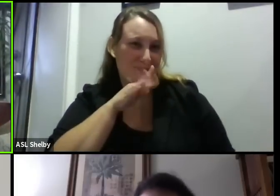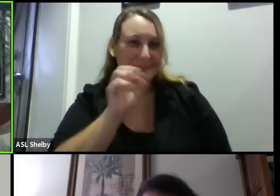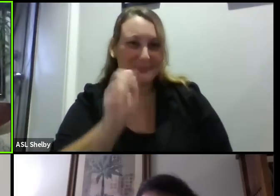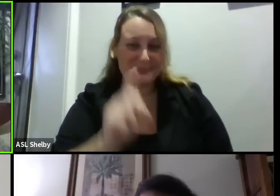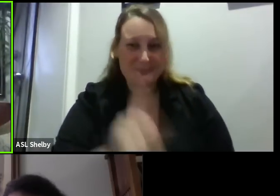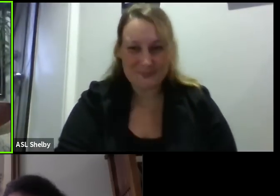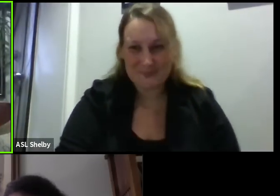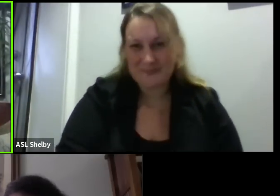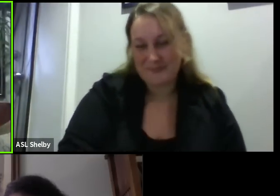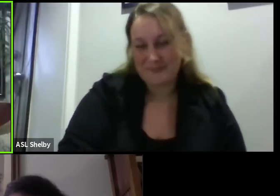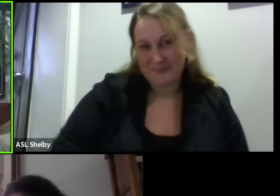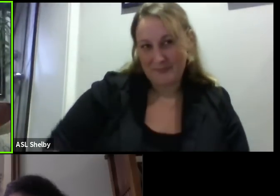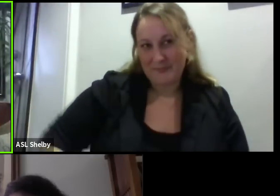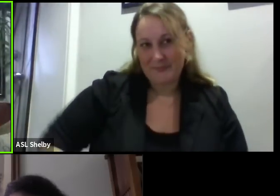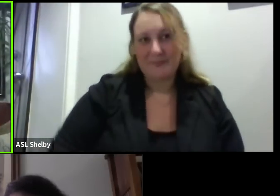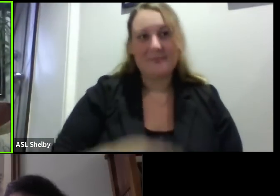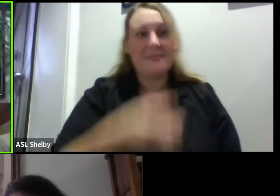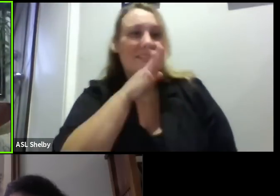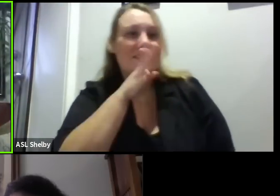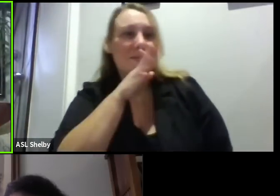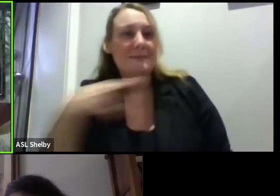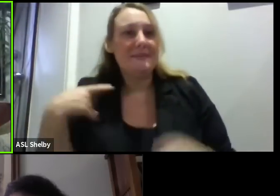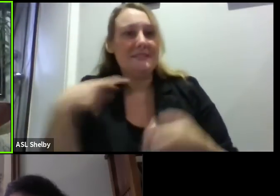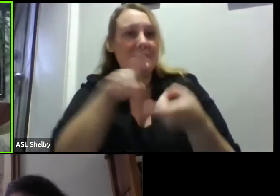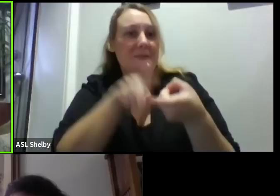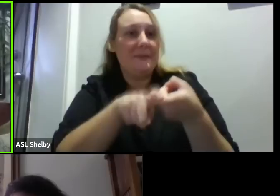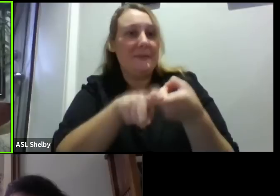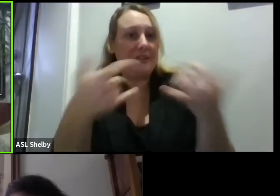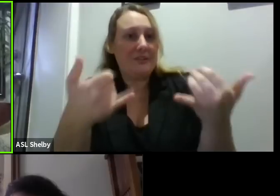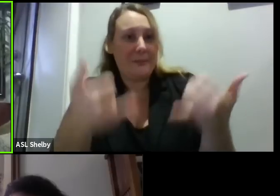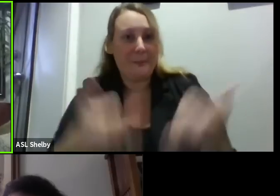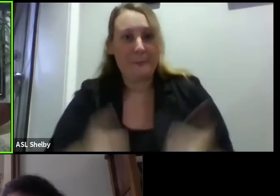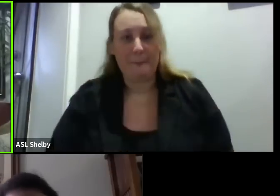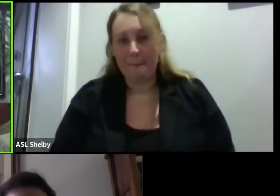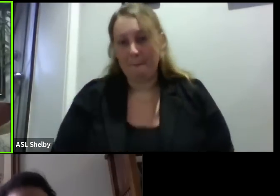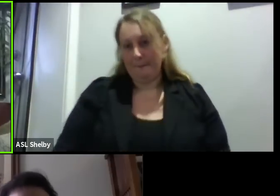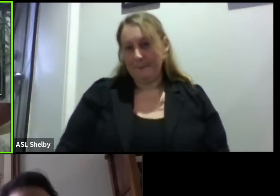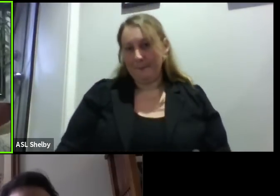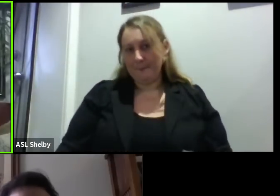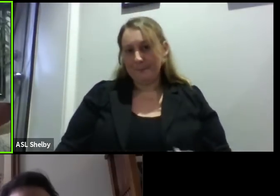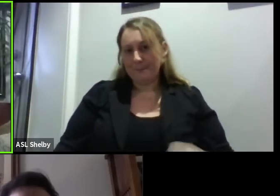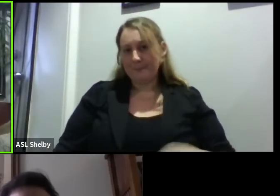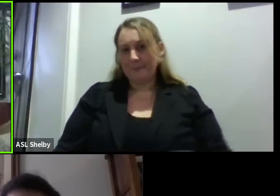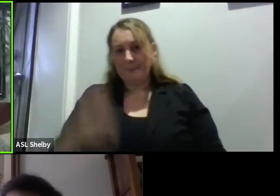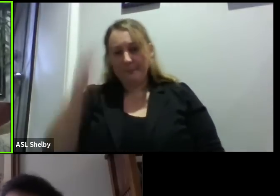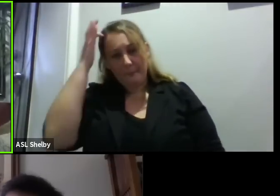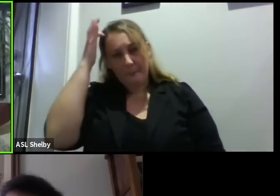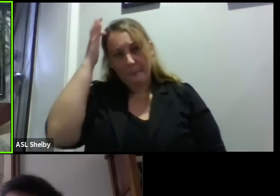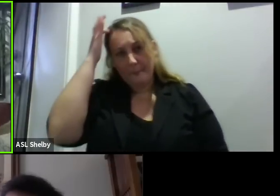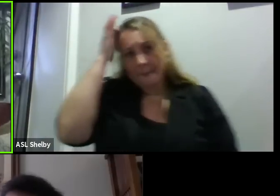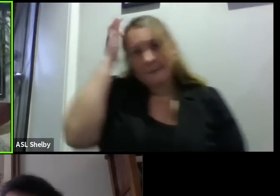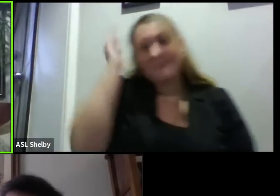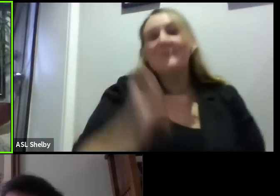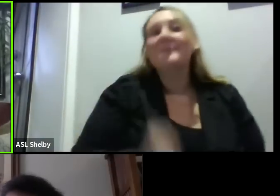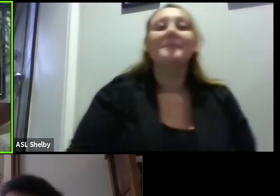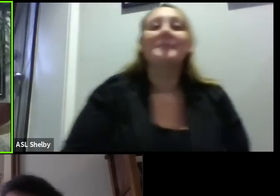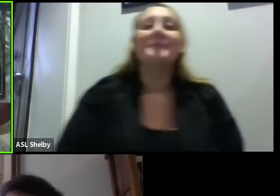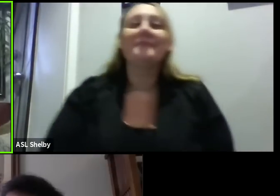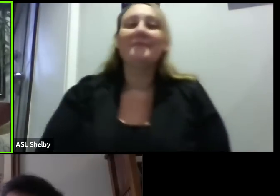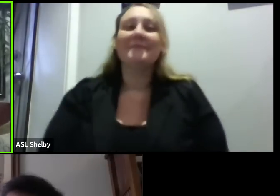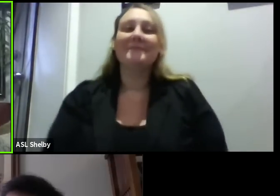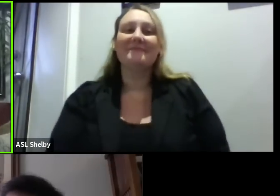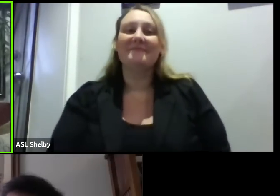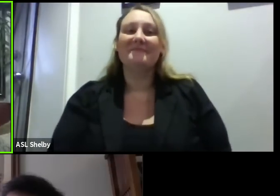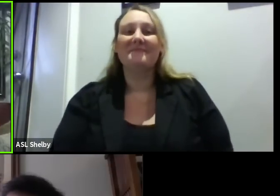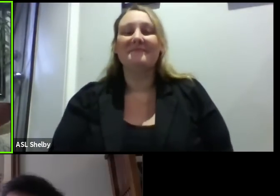Buenas tardes nuevamente. Como lo estaba diciendo, mi nombre es Vianey García. Soy una mujer trans que